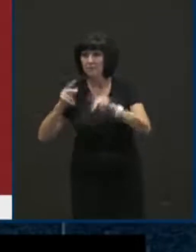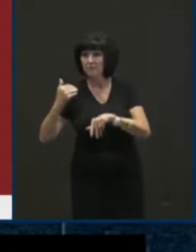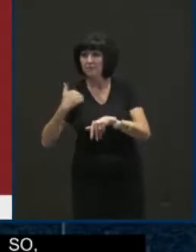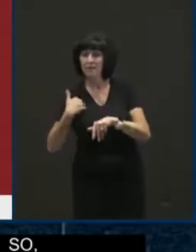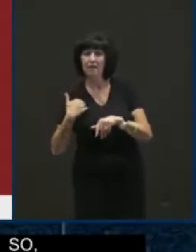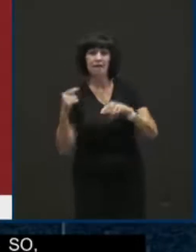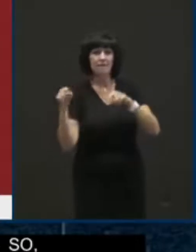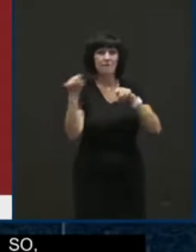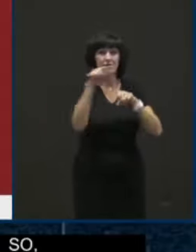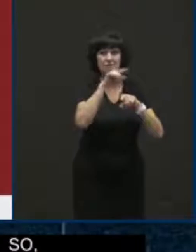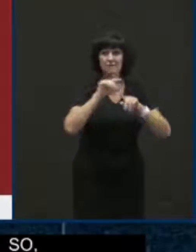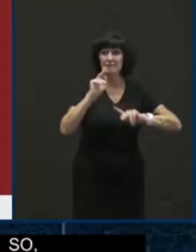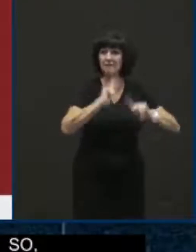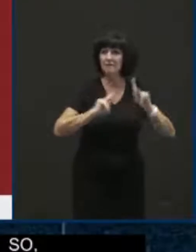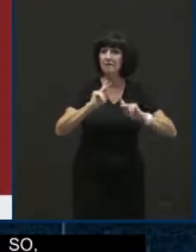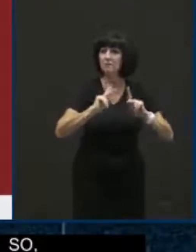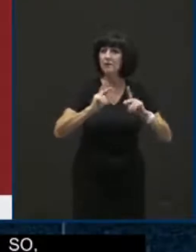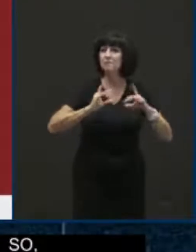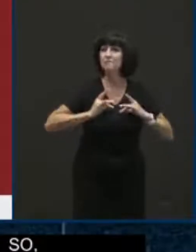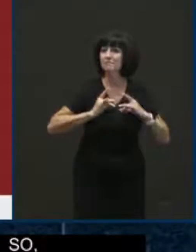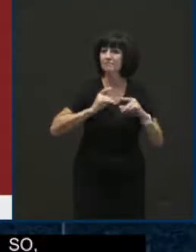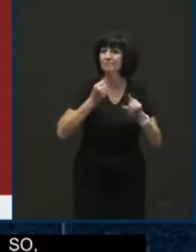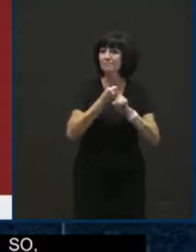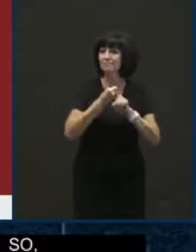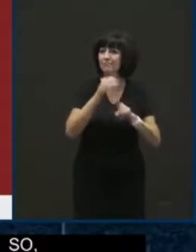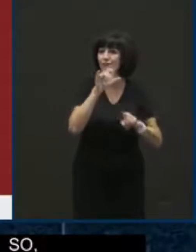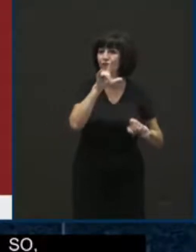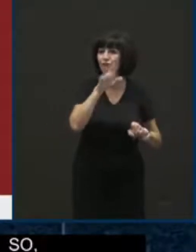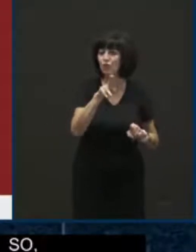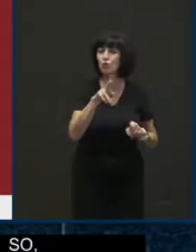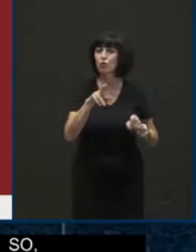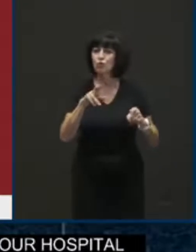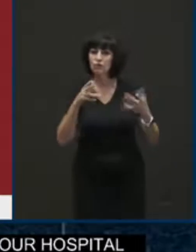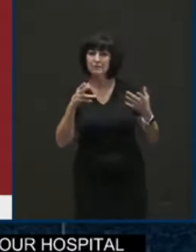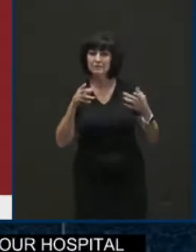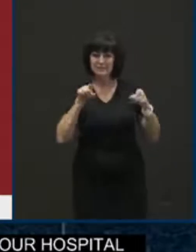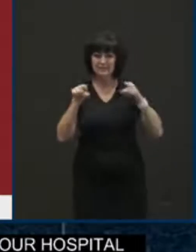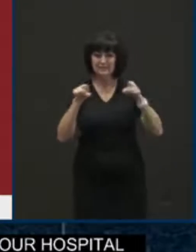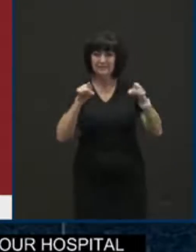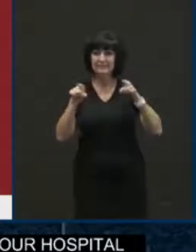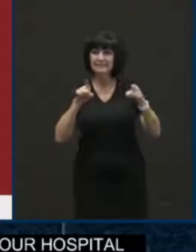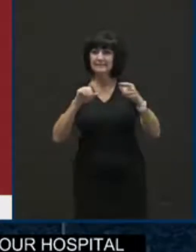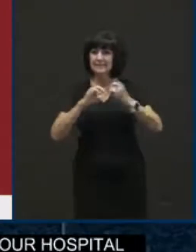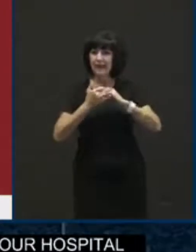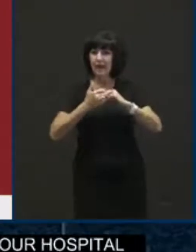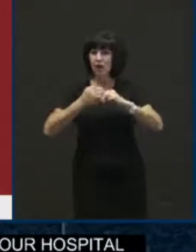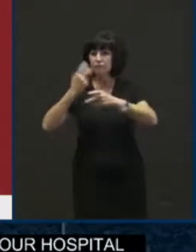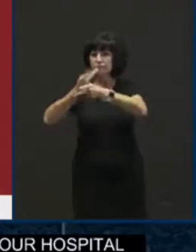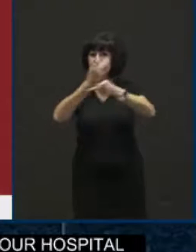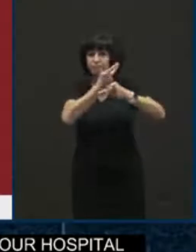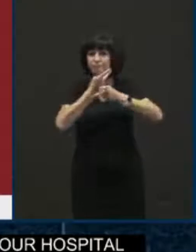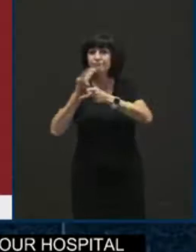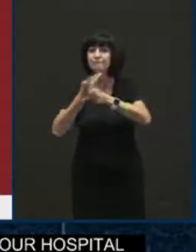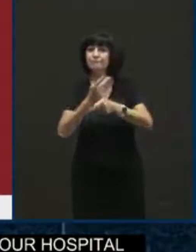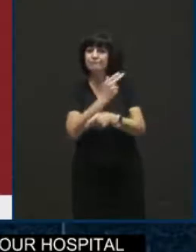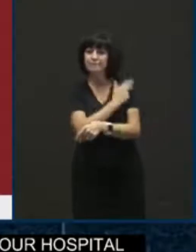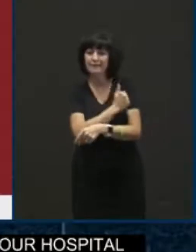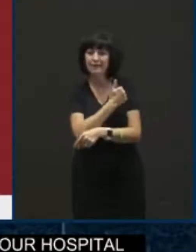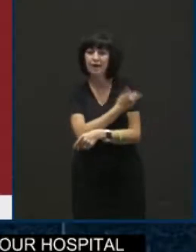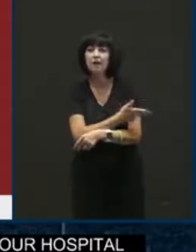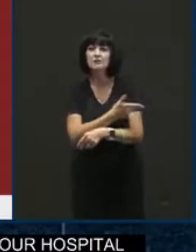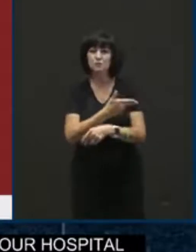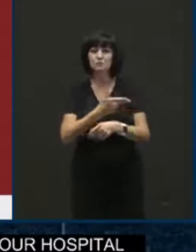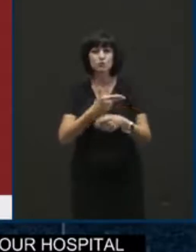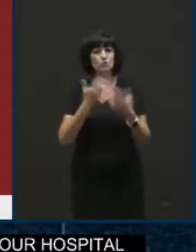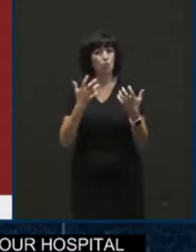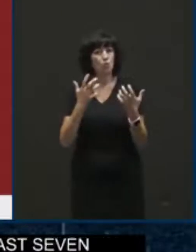fantastic over the last 7 months and meeting the challenge in their institutions and in the community outreach to help us with testing